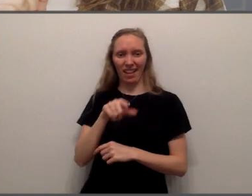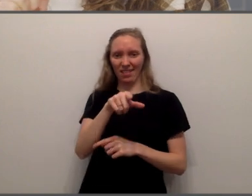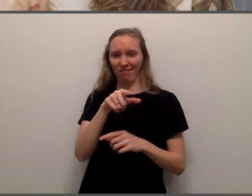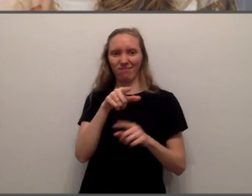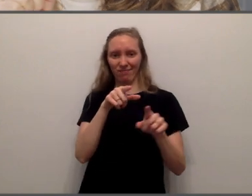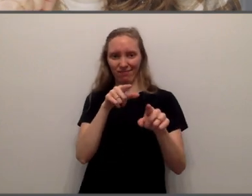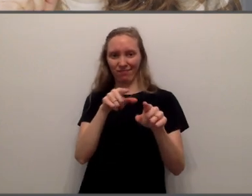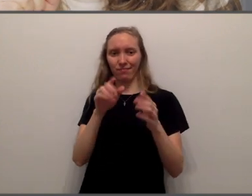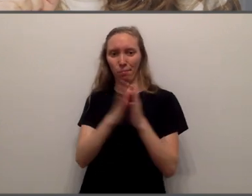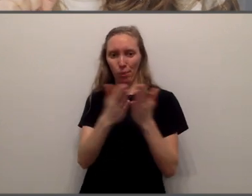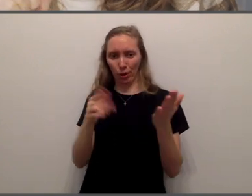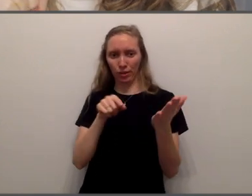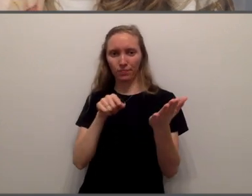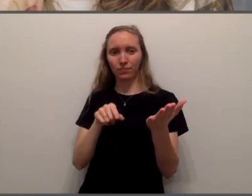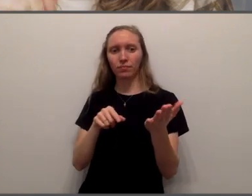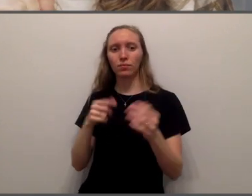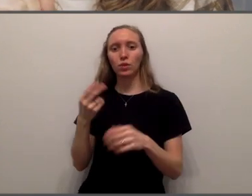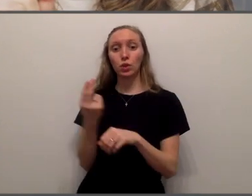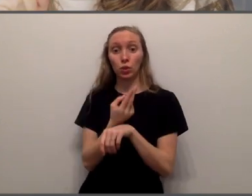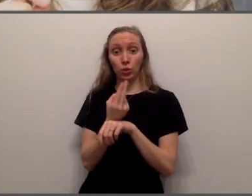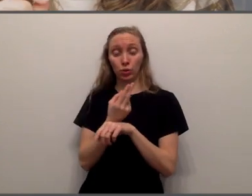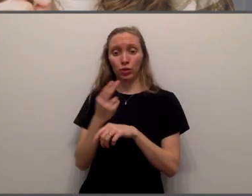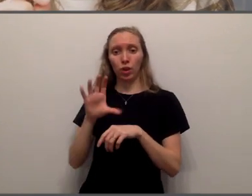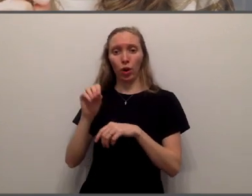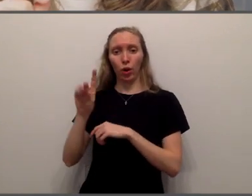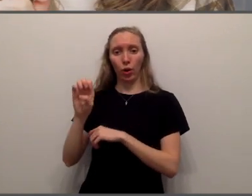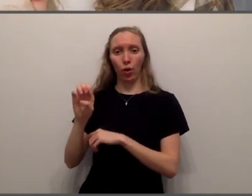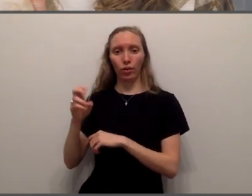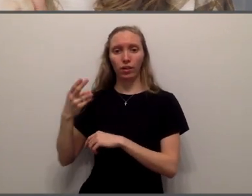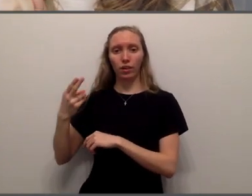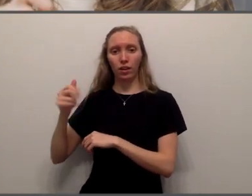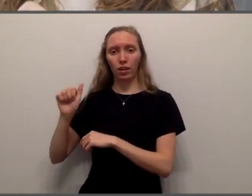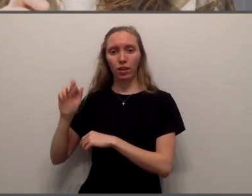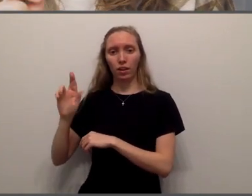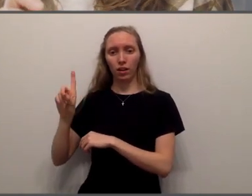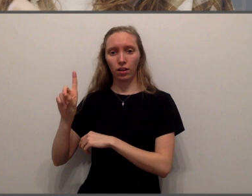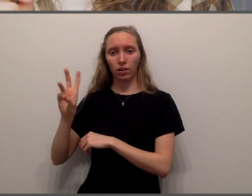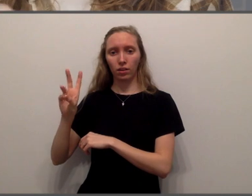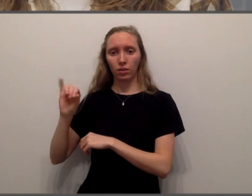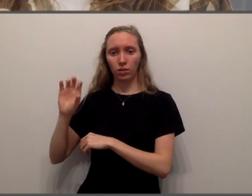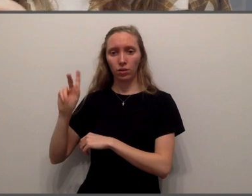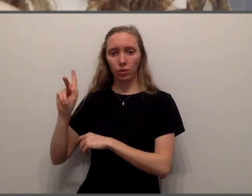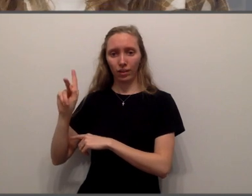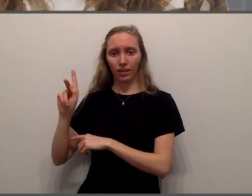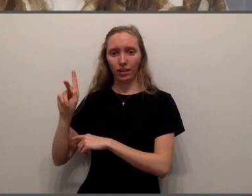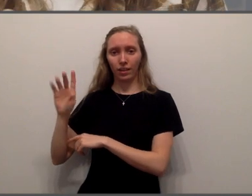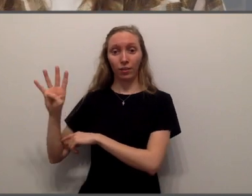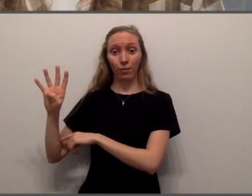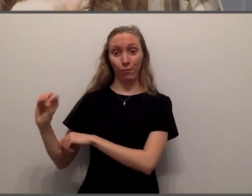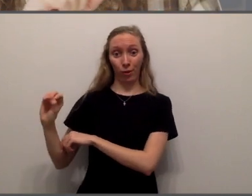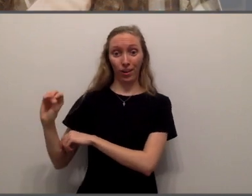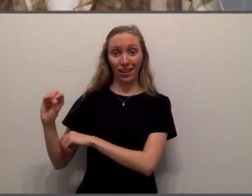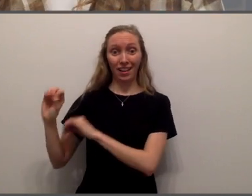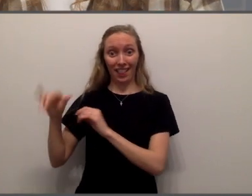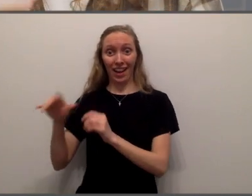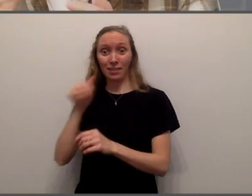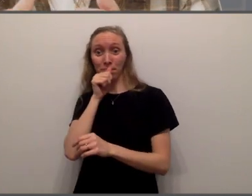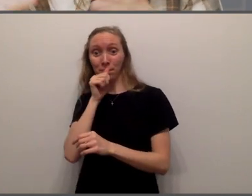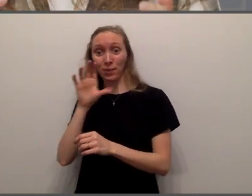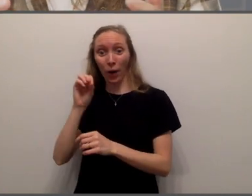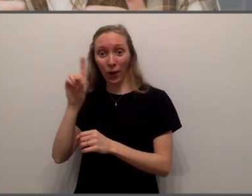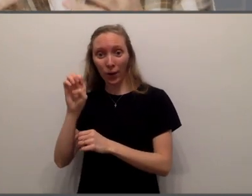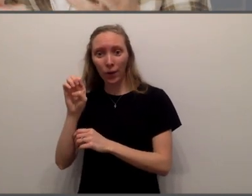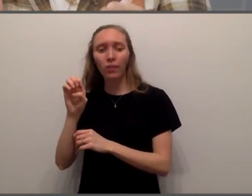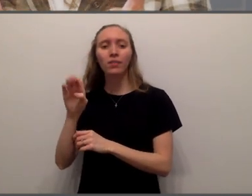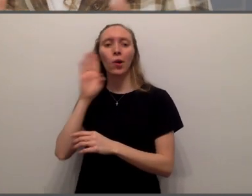you use the code Hardwick40, you'll get 40% off the book. We want to make sure that we equip